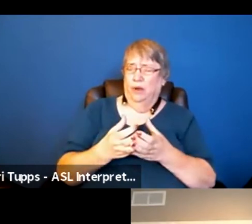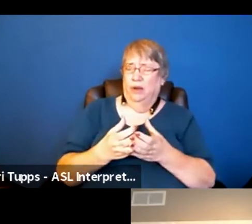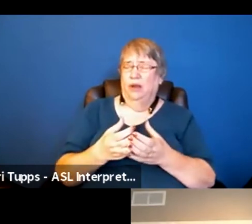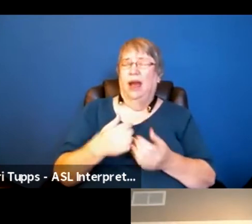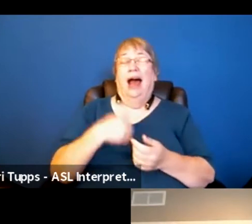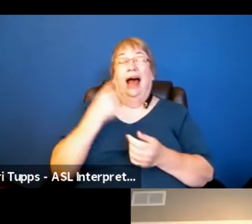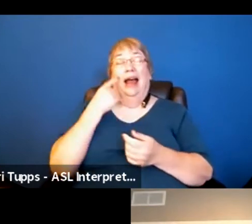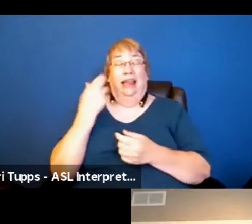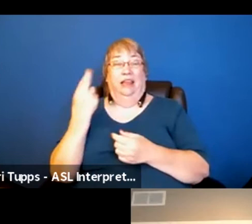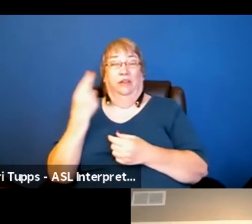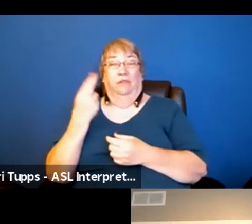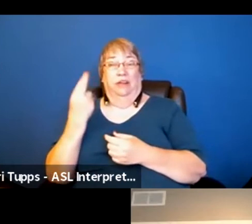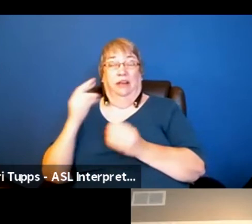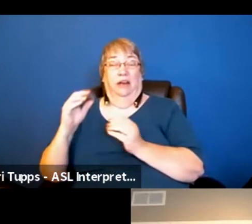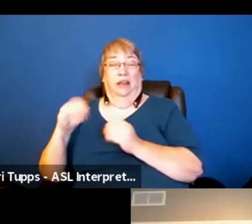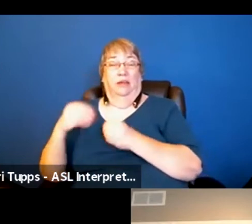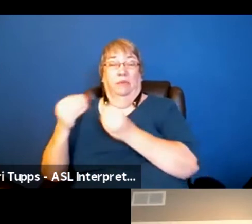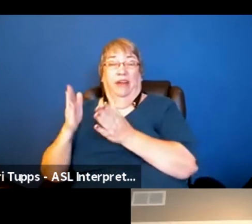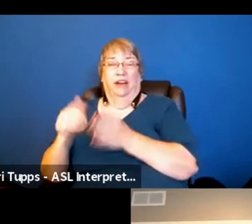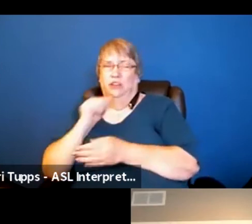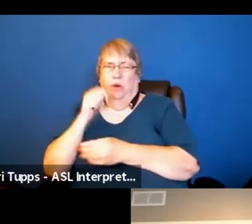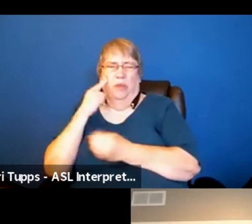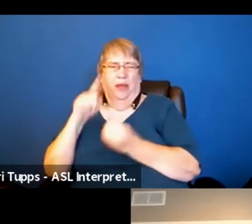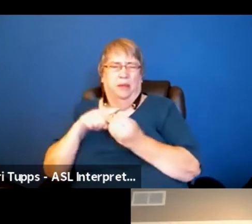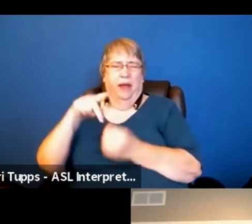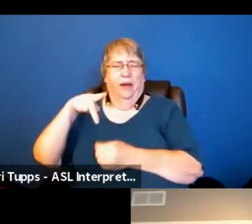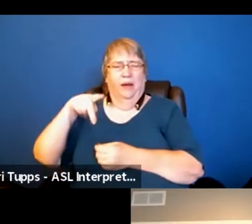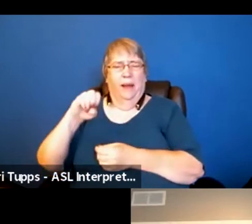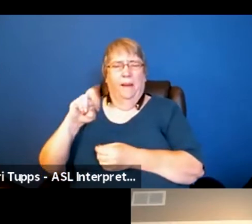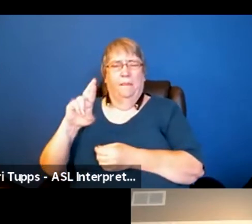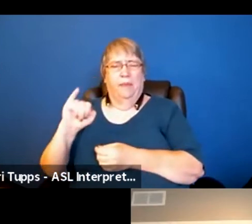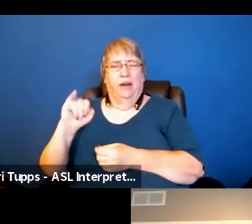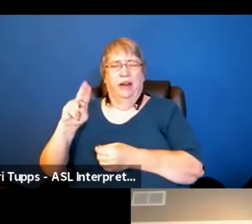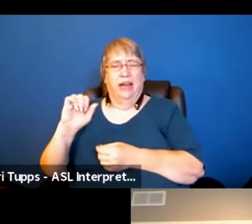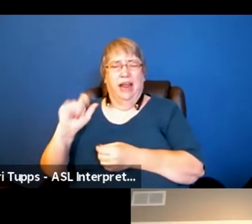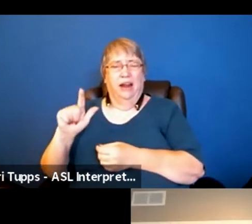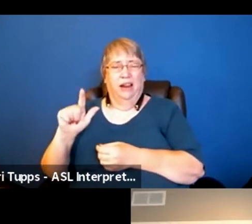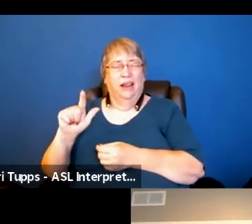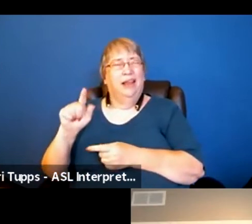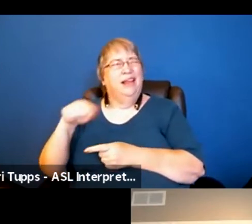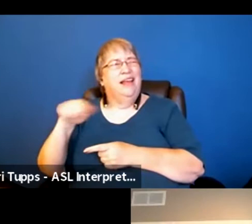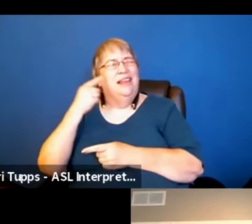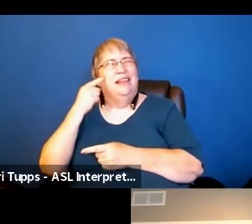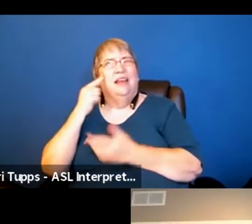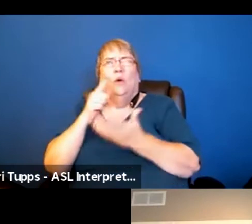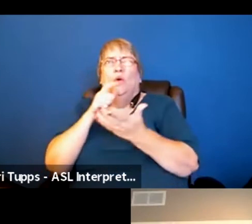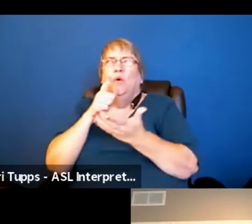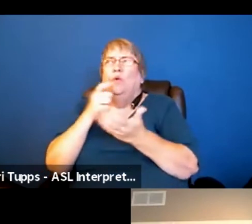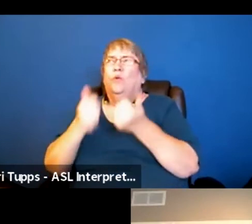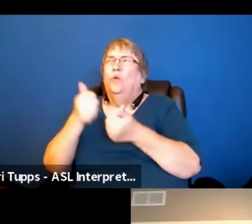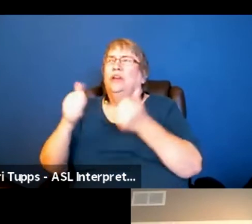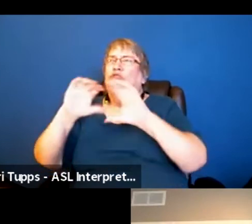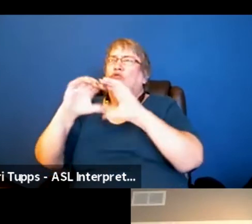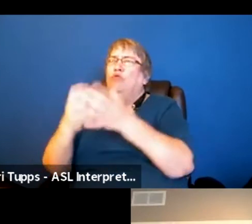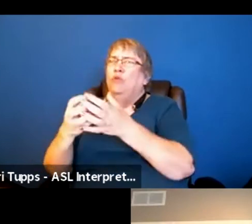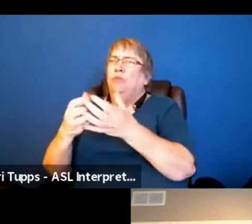often don't think about perinatal groups is that they think about the groups that they hear the most from. And obviously that's a group that doesn't